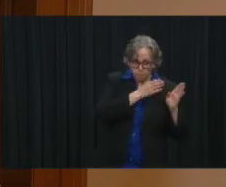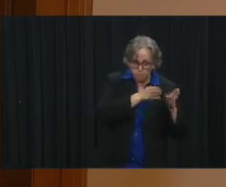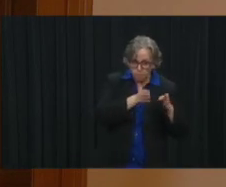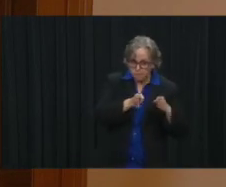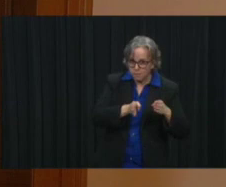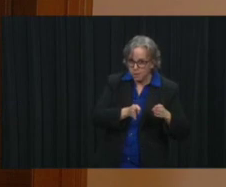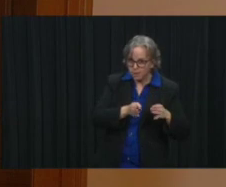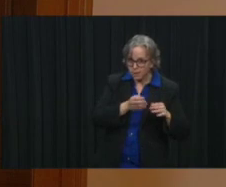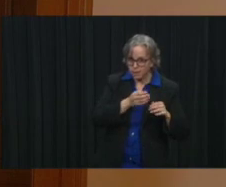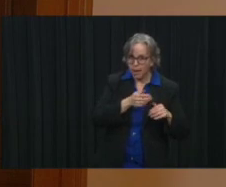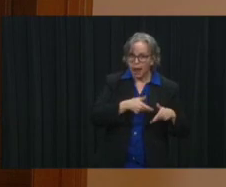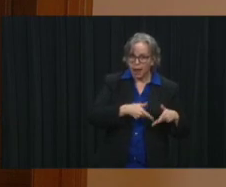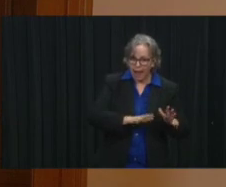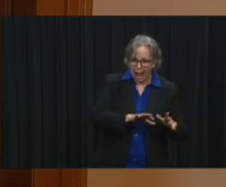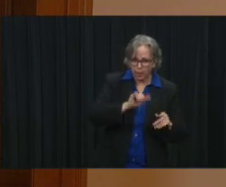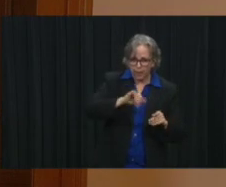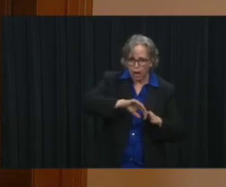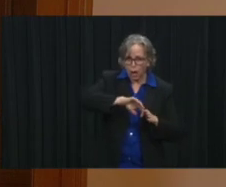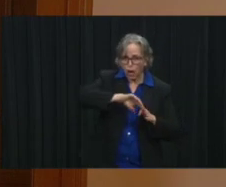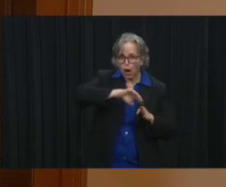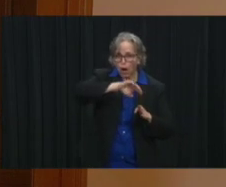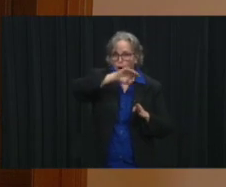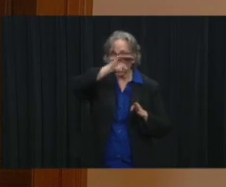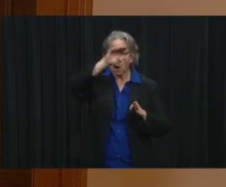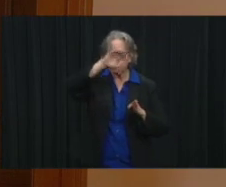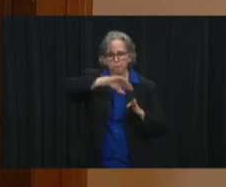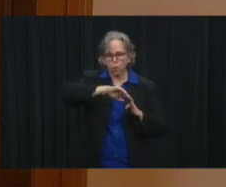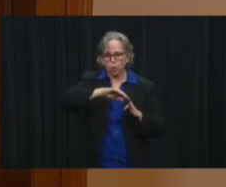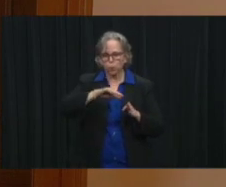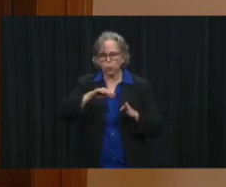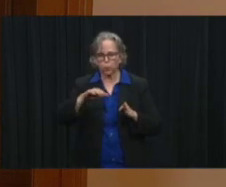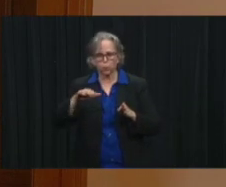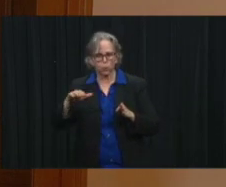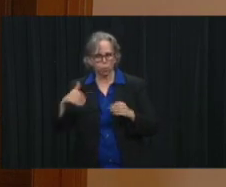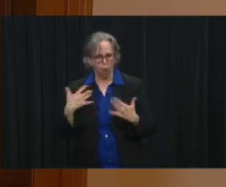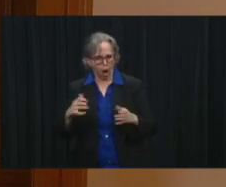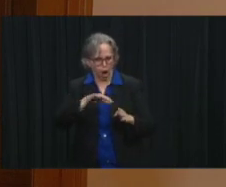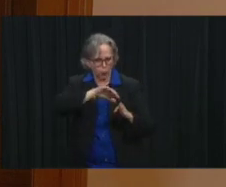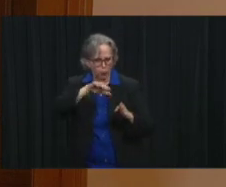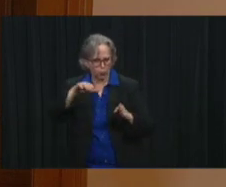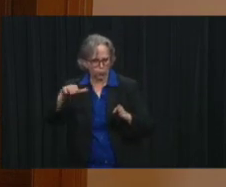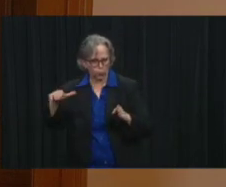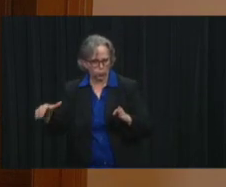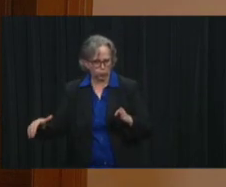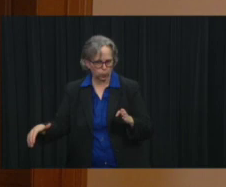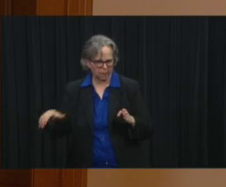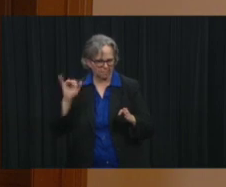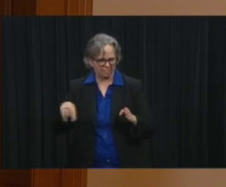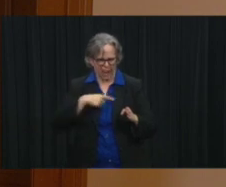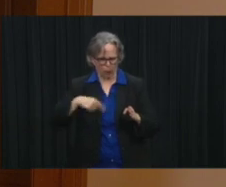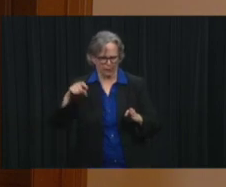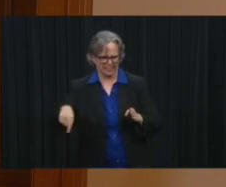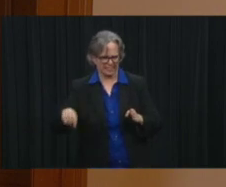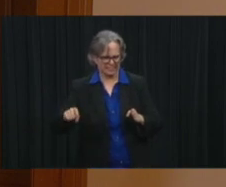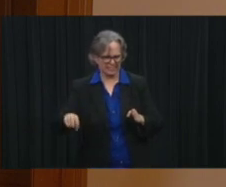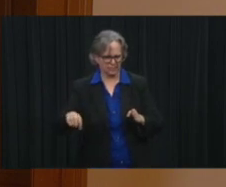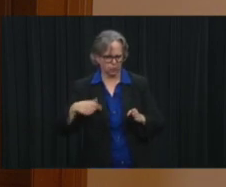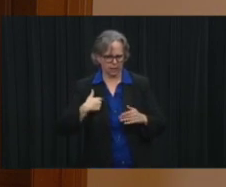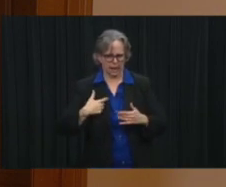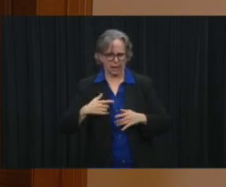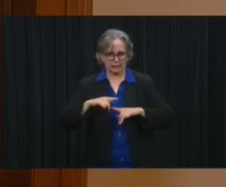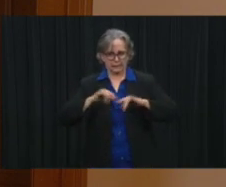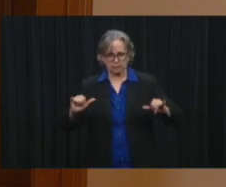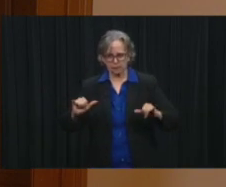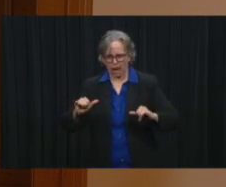little flatter. And that will make the most of our healthcare facilities that we're building. In the peak